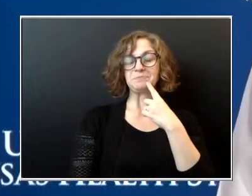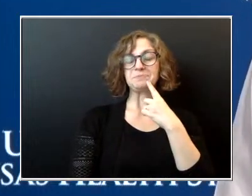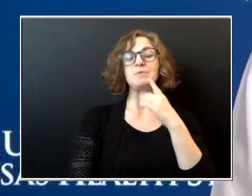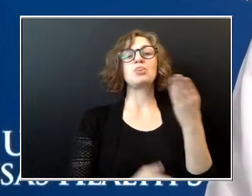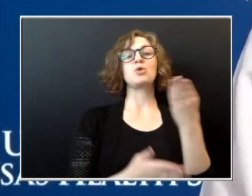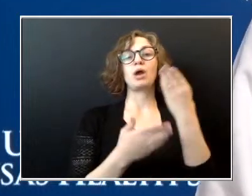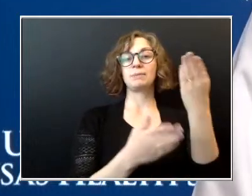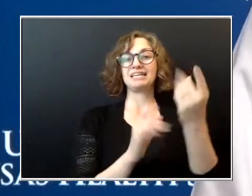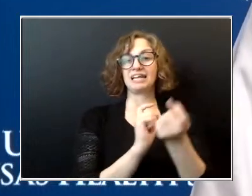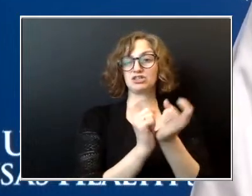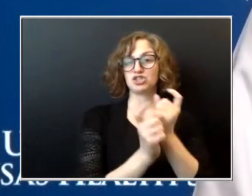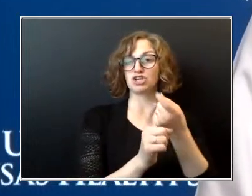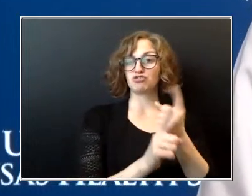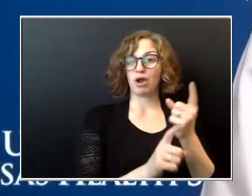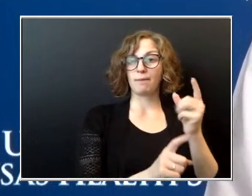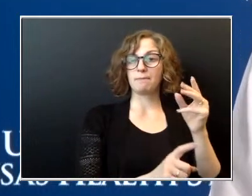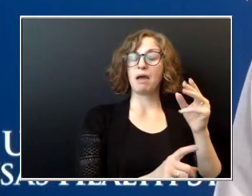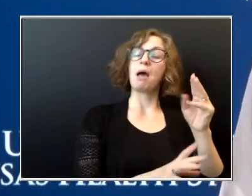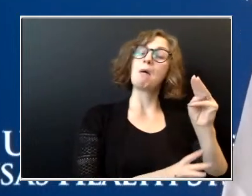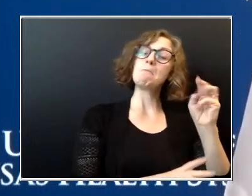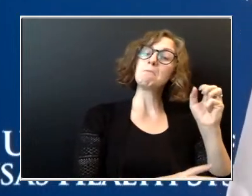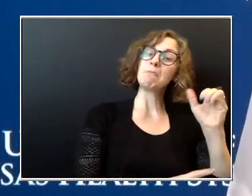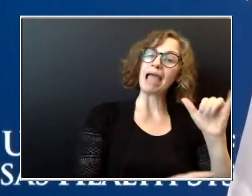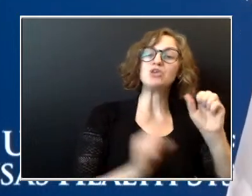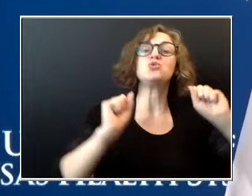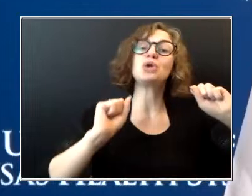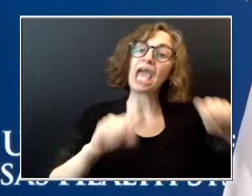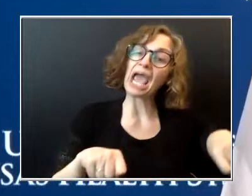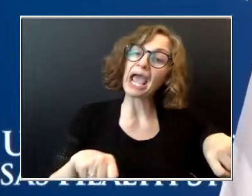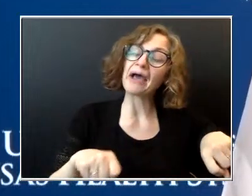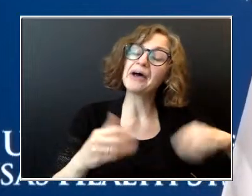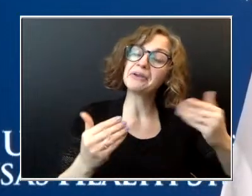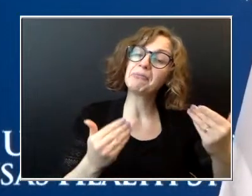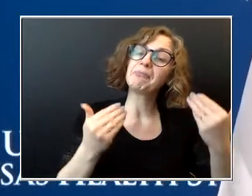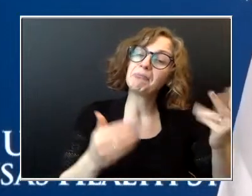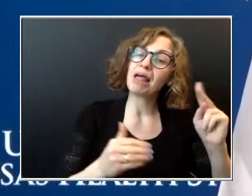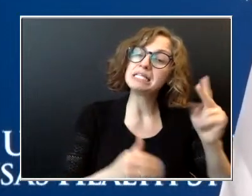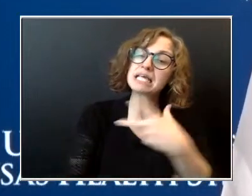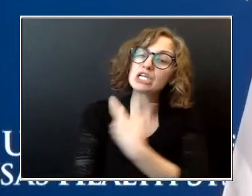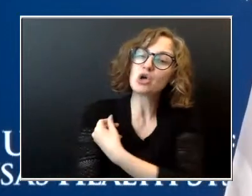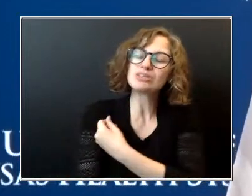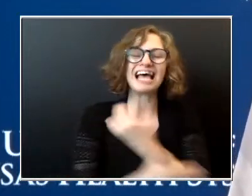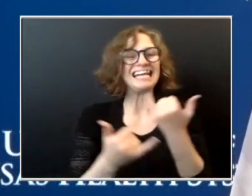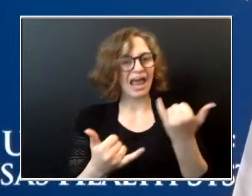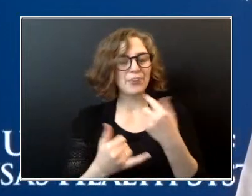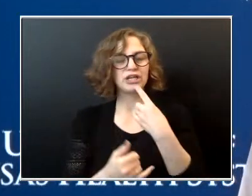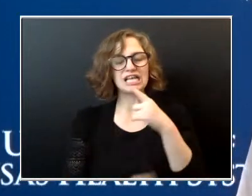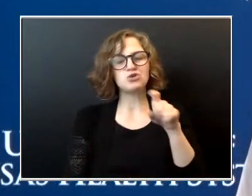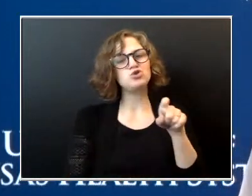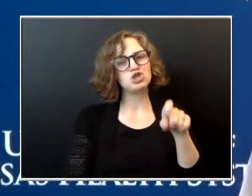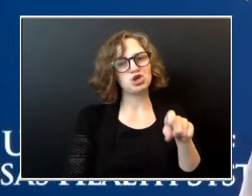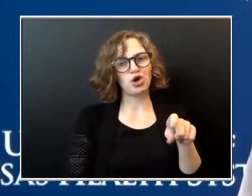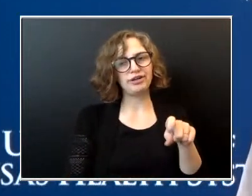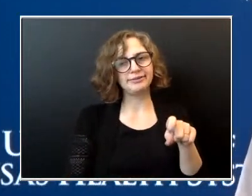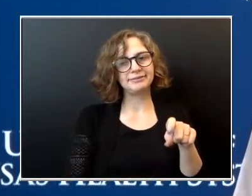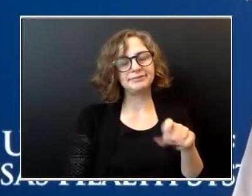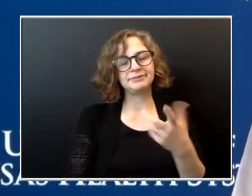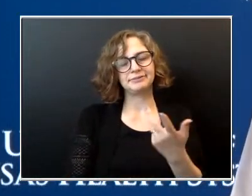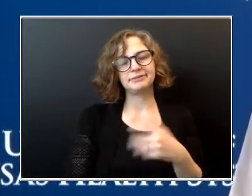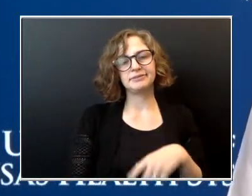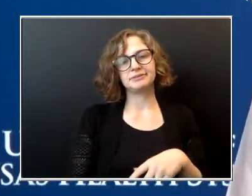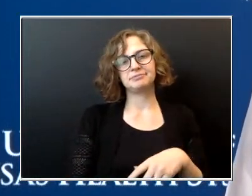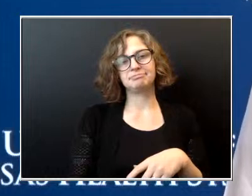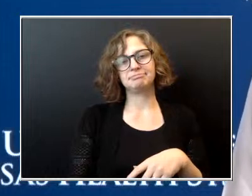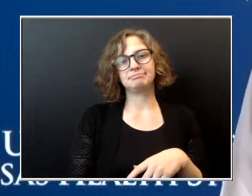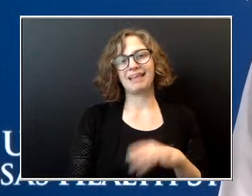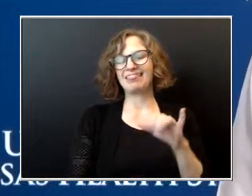to should. If you're over 65, you should receive a second dose. And this is just based on updated data, understanding that